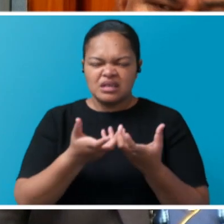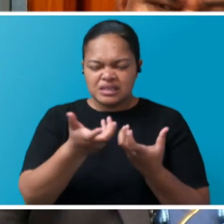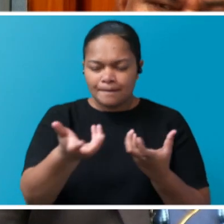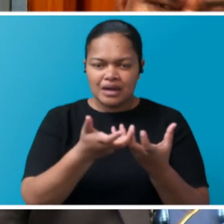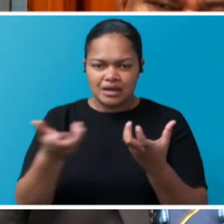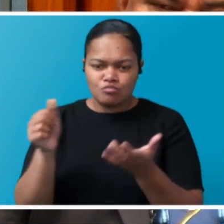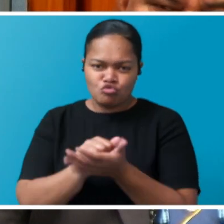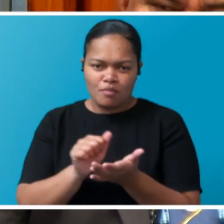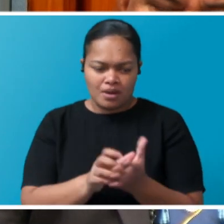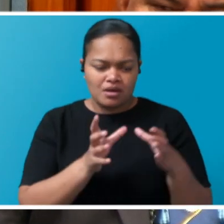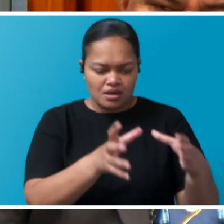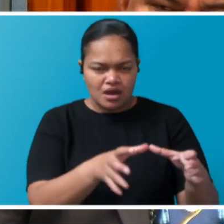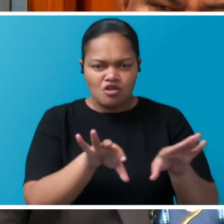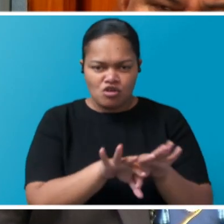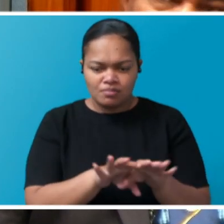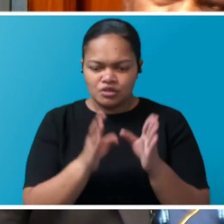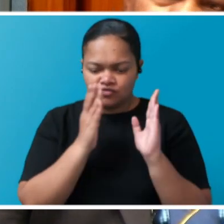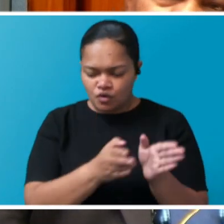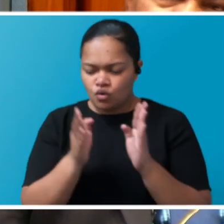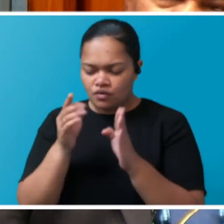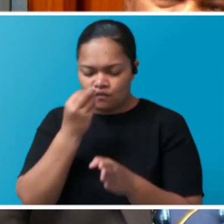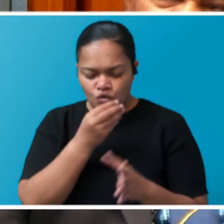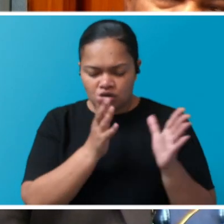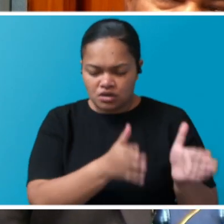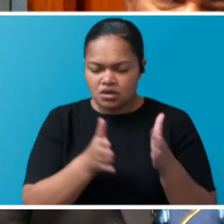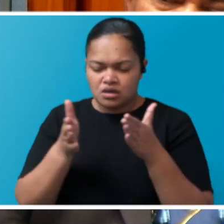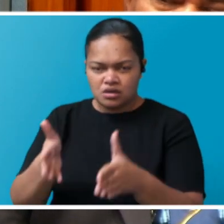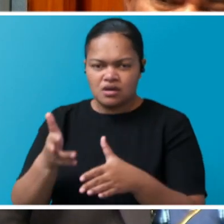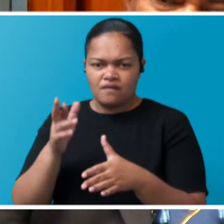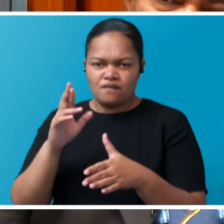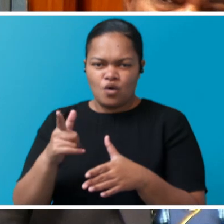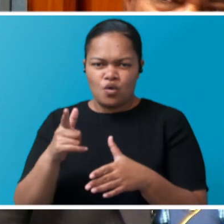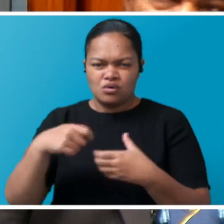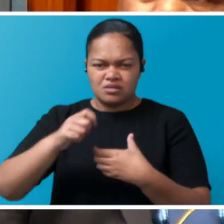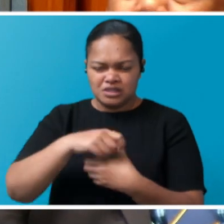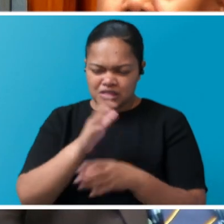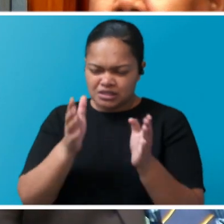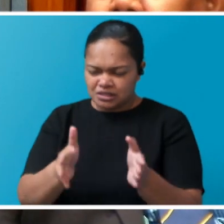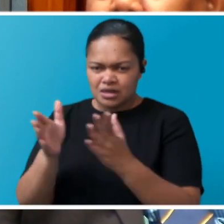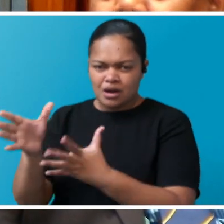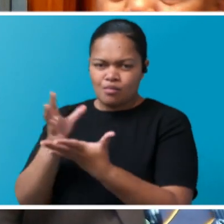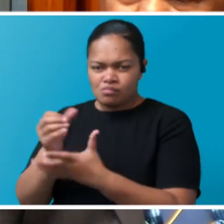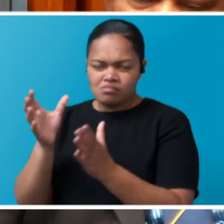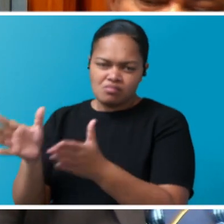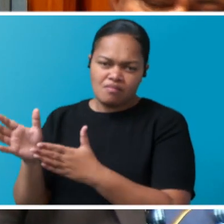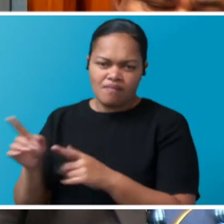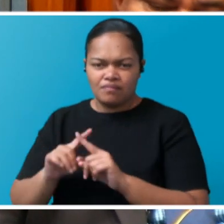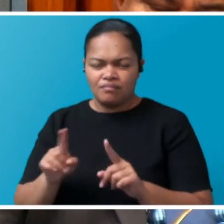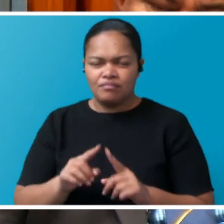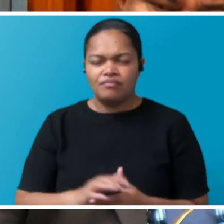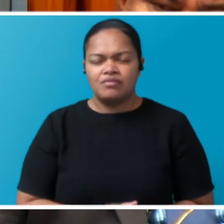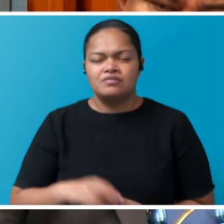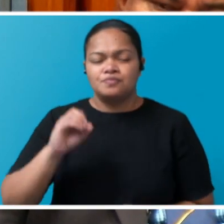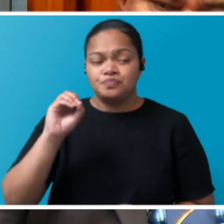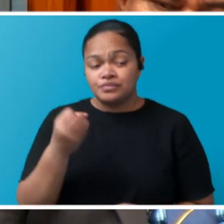and recycling. The Western landfill transaction is adopting a phased approach, beginning the rehabilitation of selected